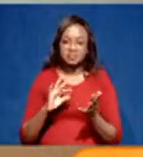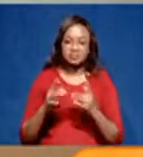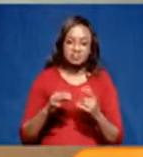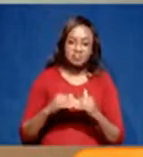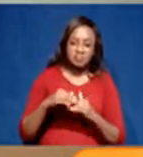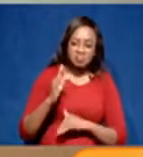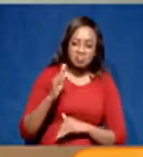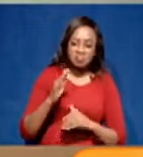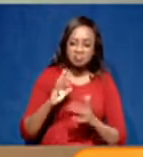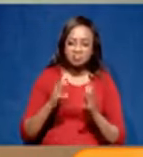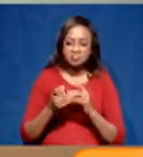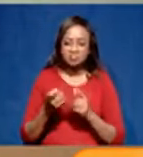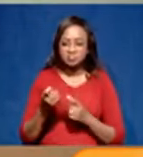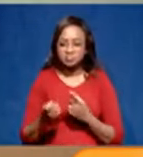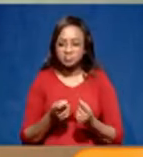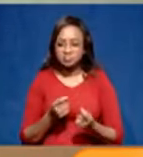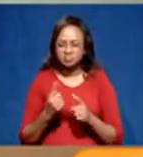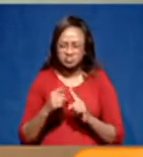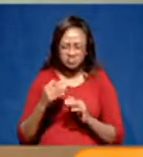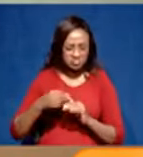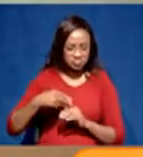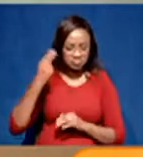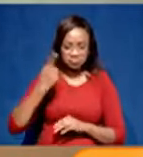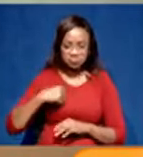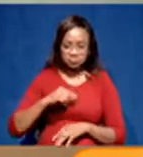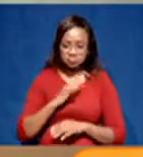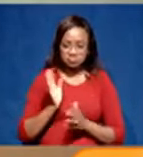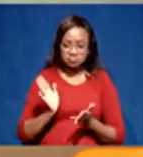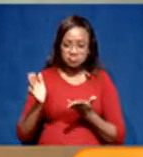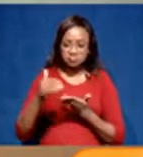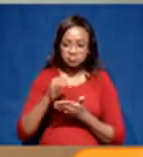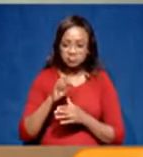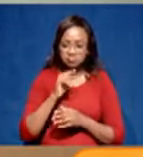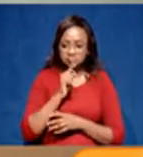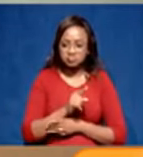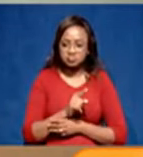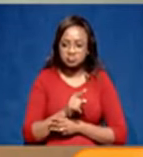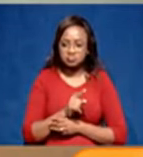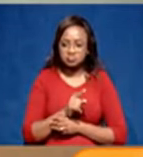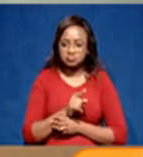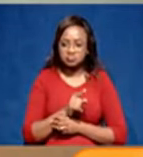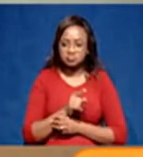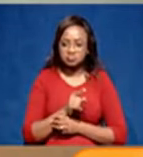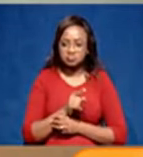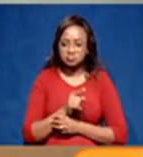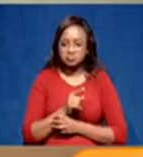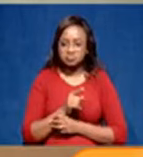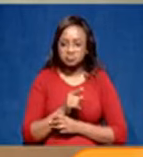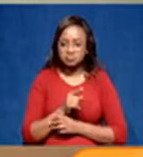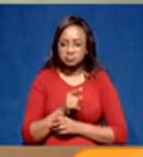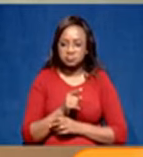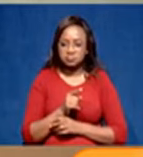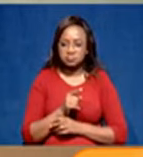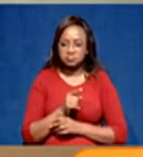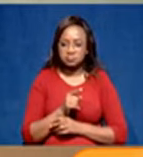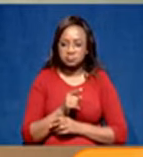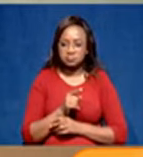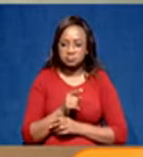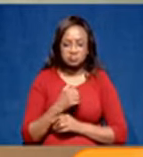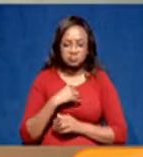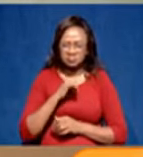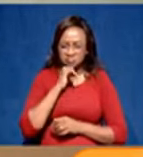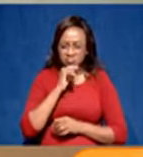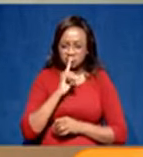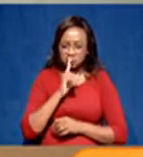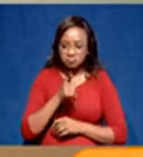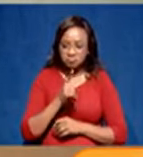you collect some more. But I think the highest that we have collected from the informal is about, I'm not quite sure of the